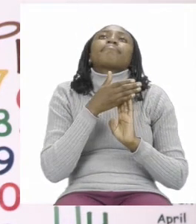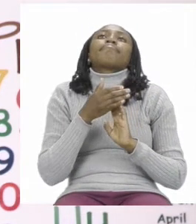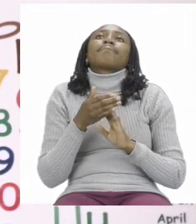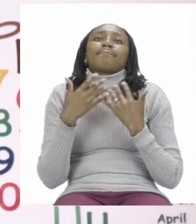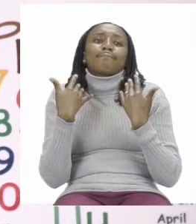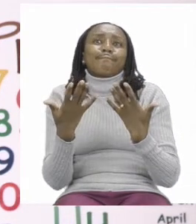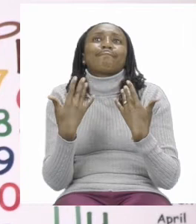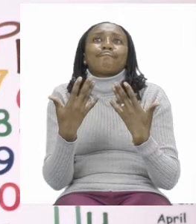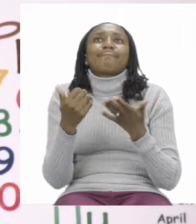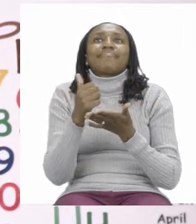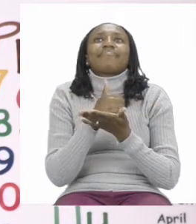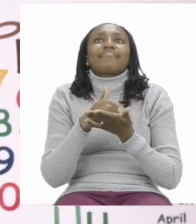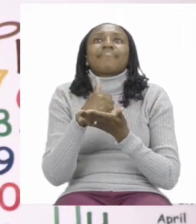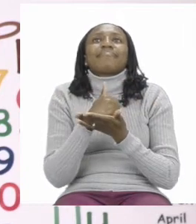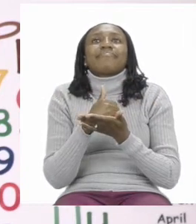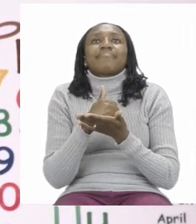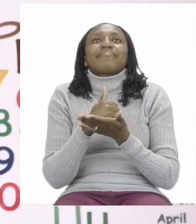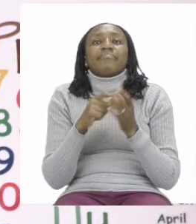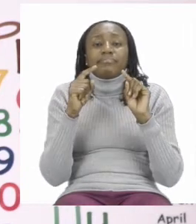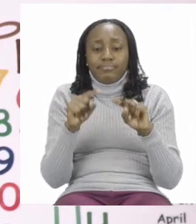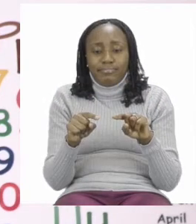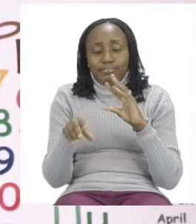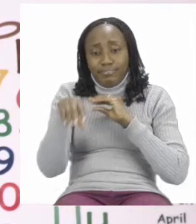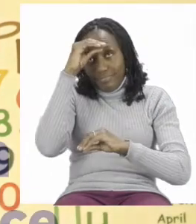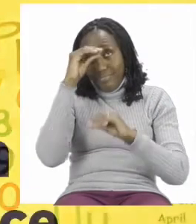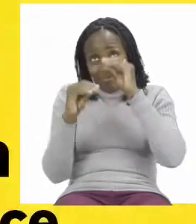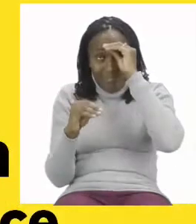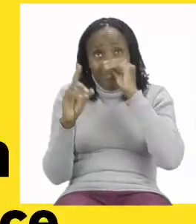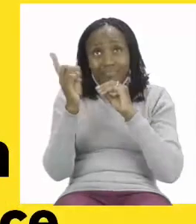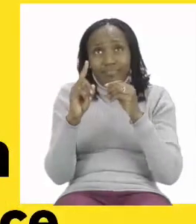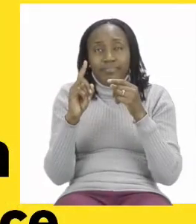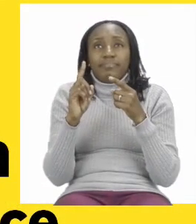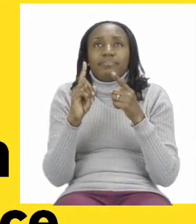clean. Now, let's see what we are going to learn about today.